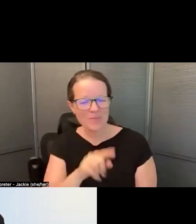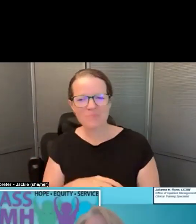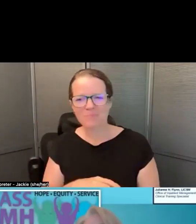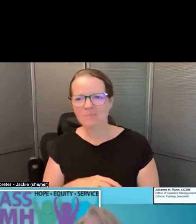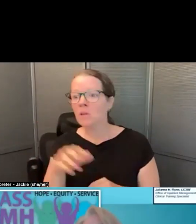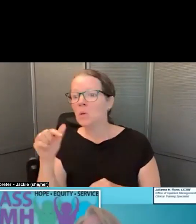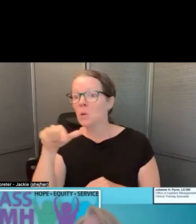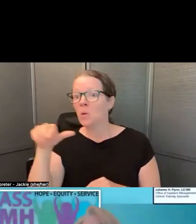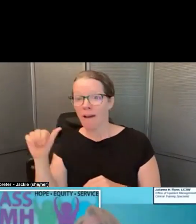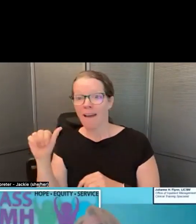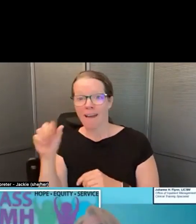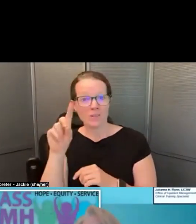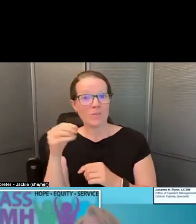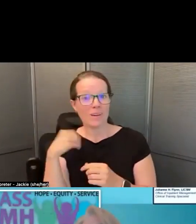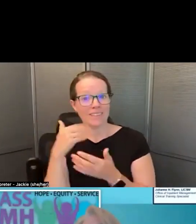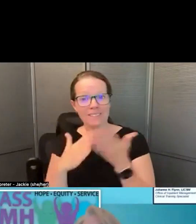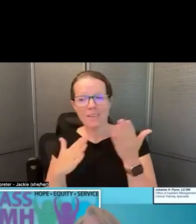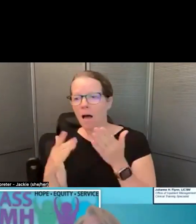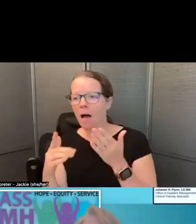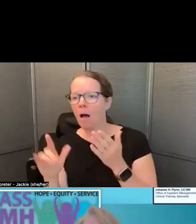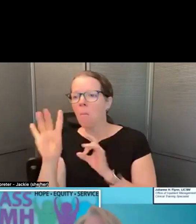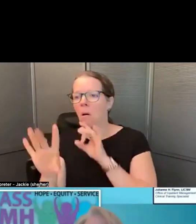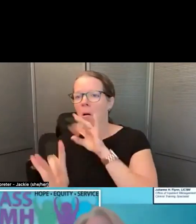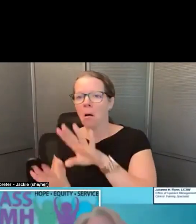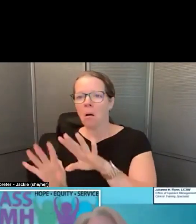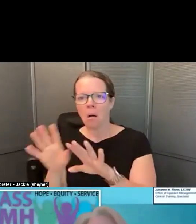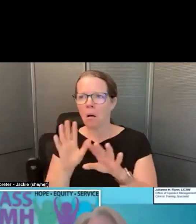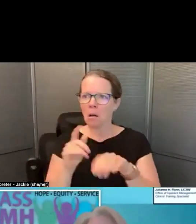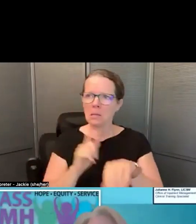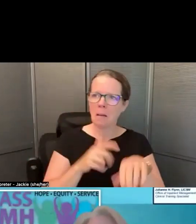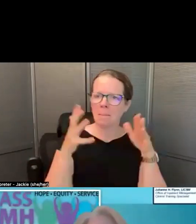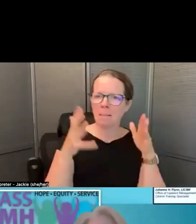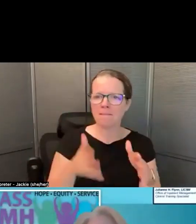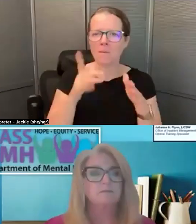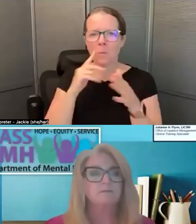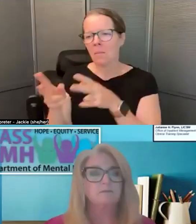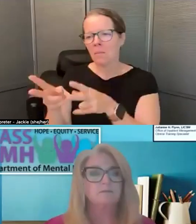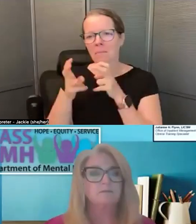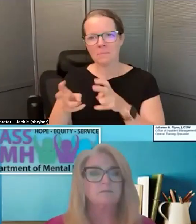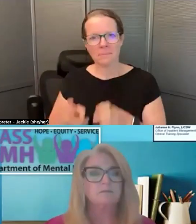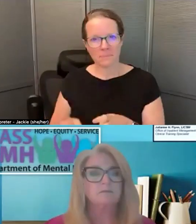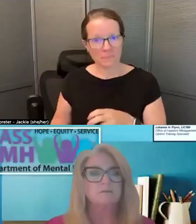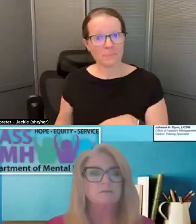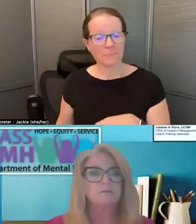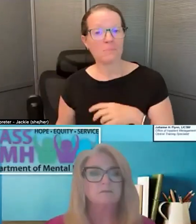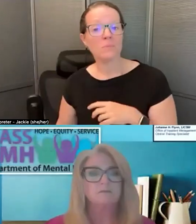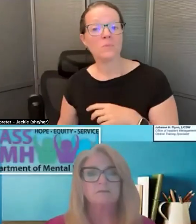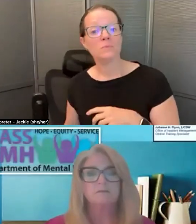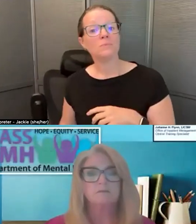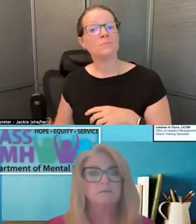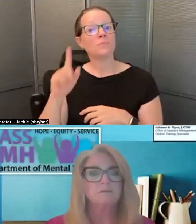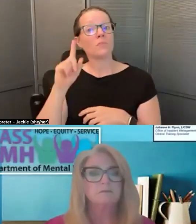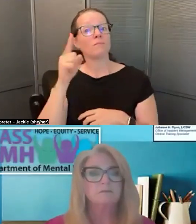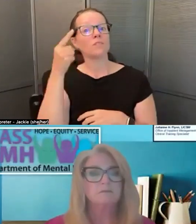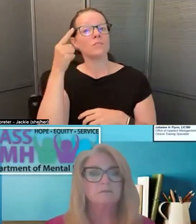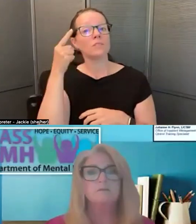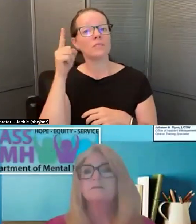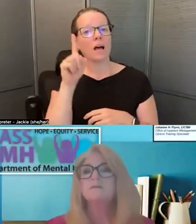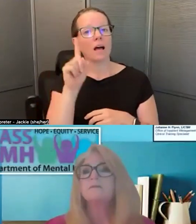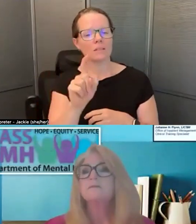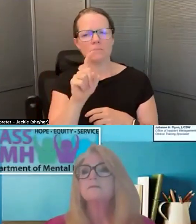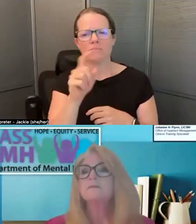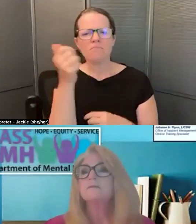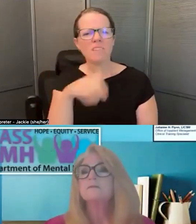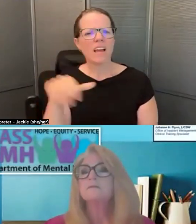we have some time to go through them. So the first question is, were any surveys,